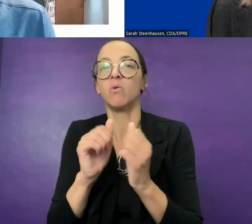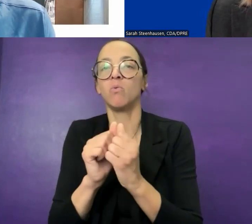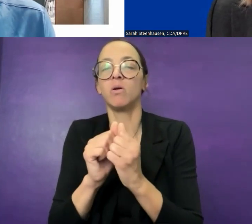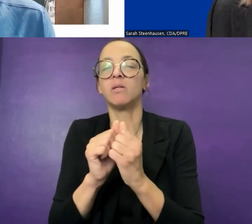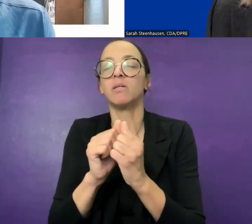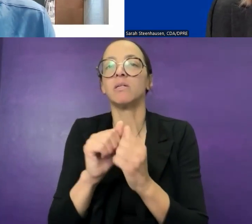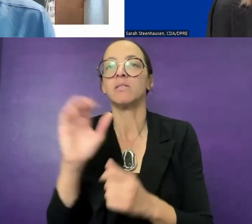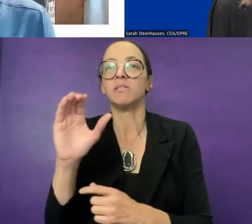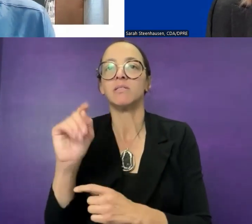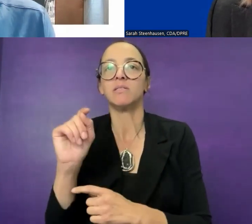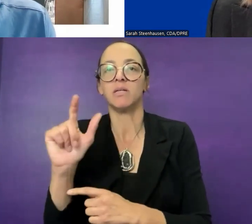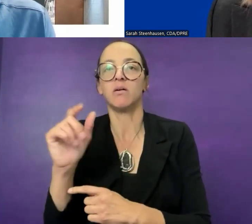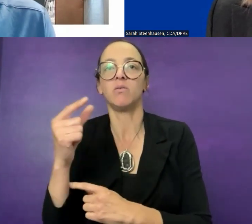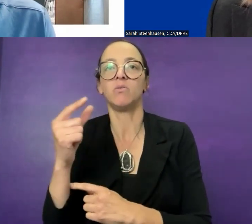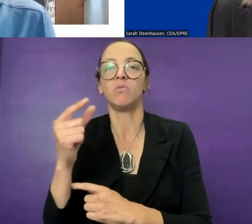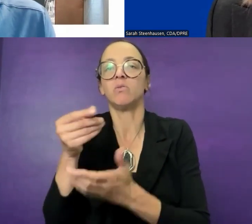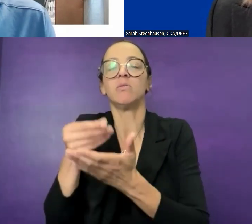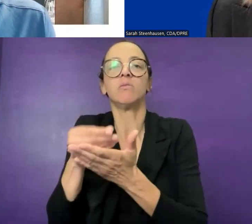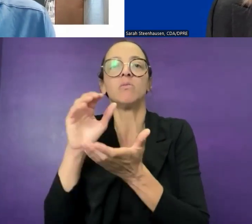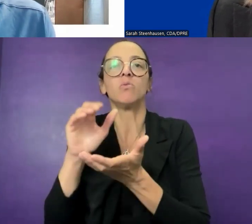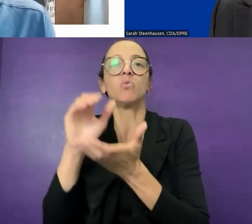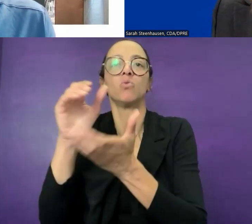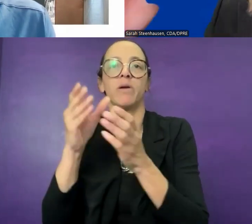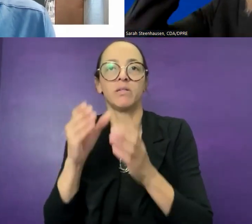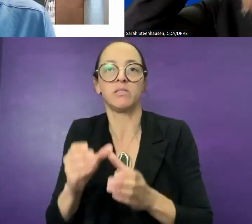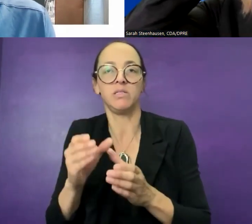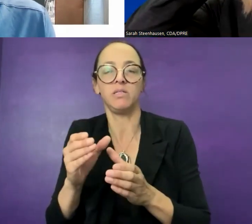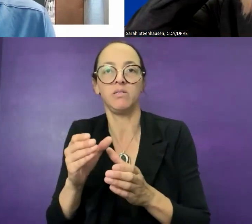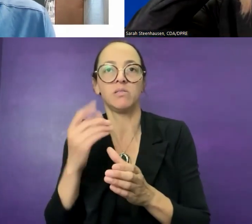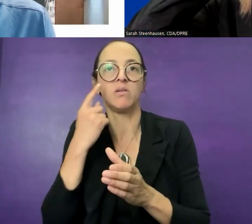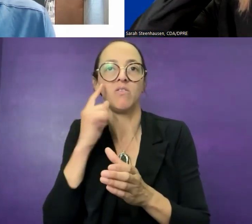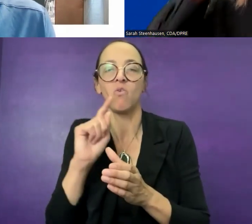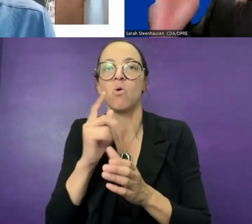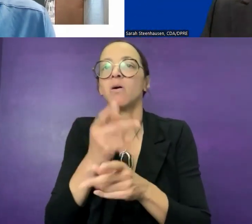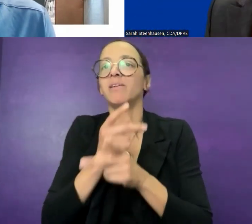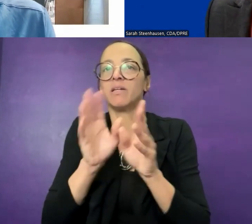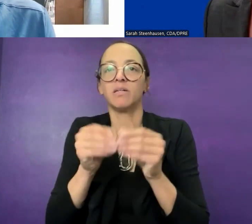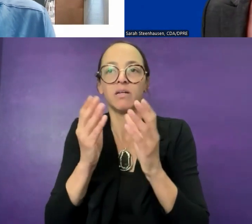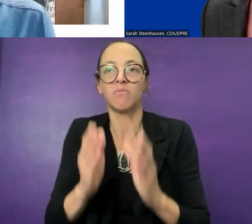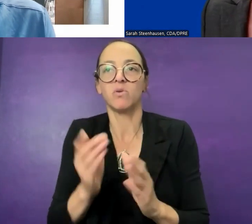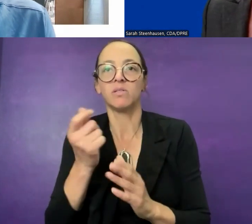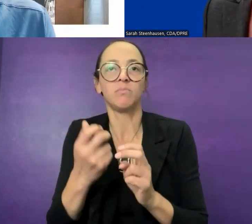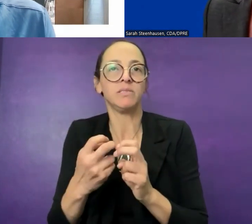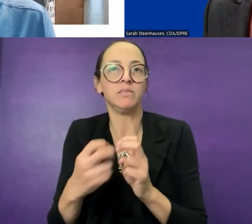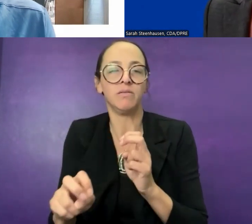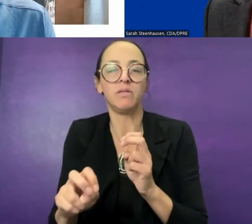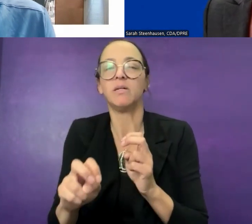caregivers. So the answer to that, it's a little hard. I don't know in particular which ACL grantees